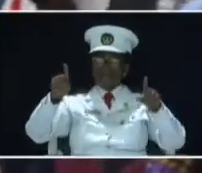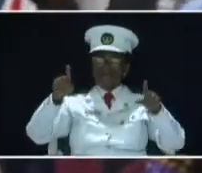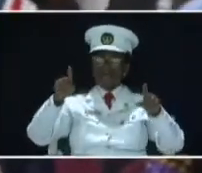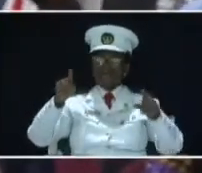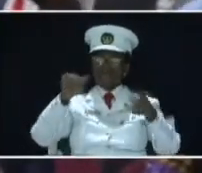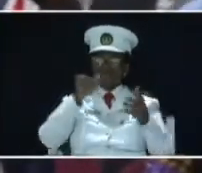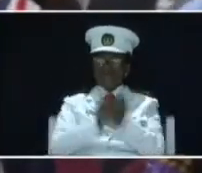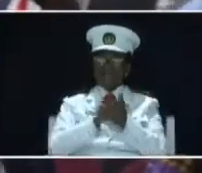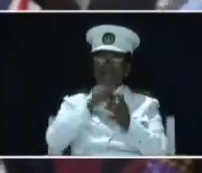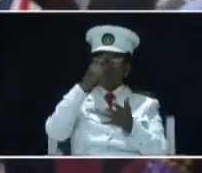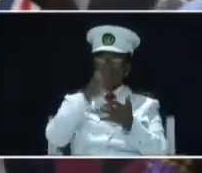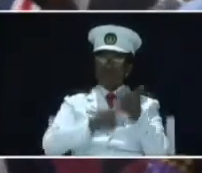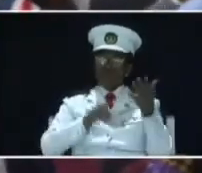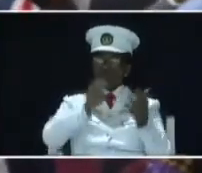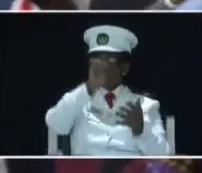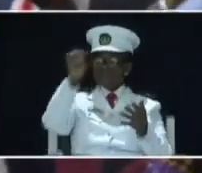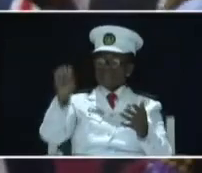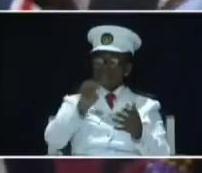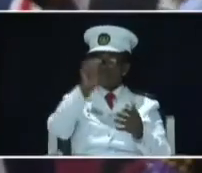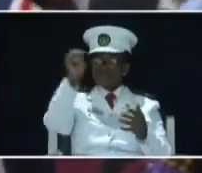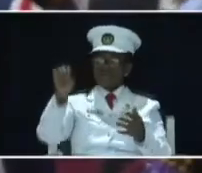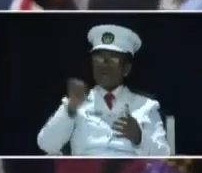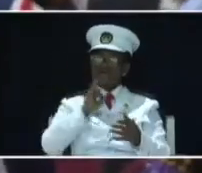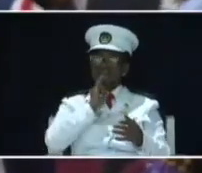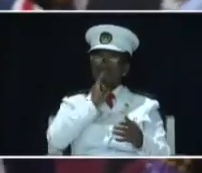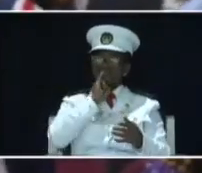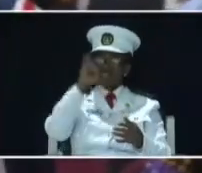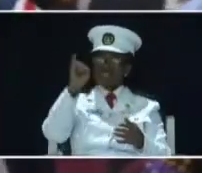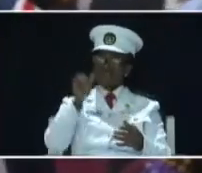that whatever is not of God in you